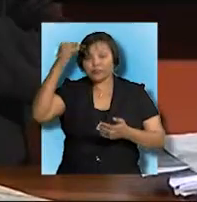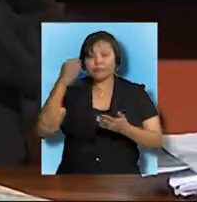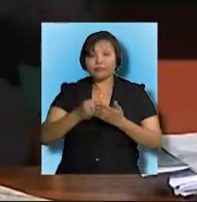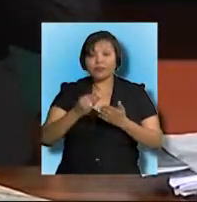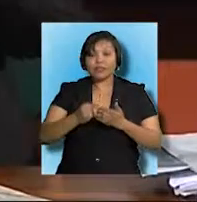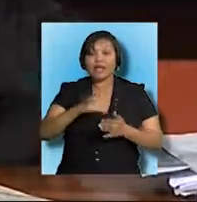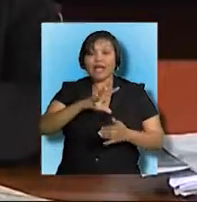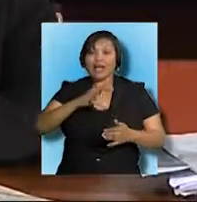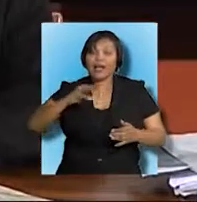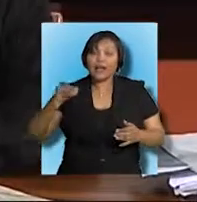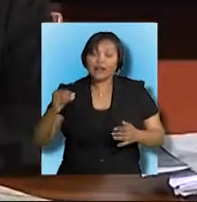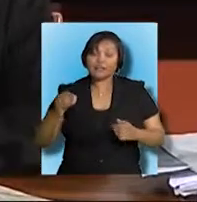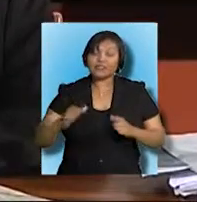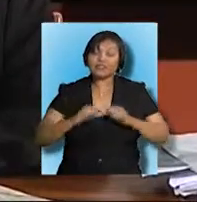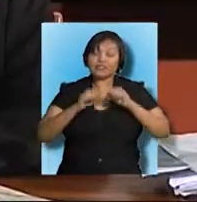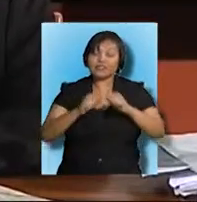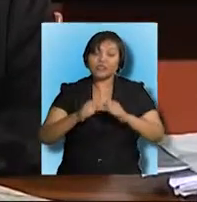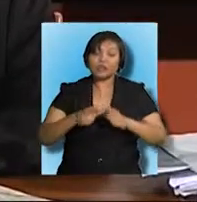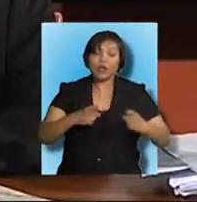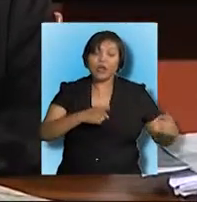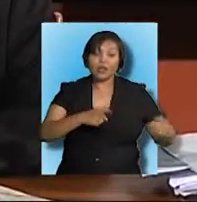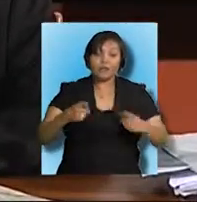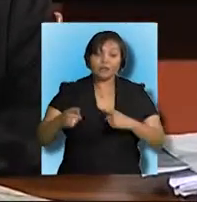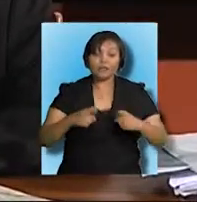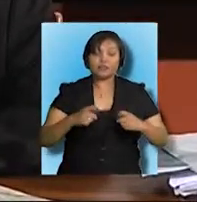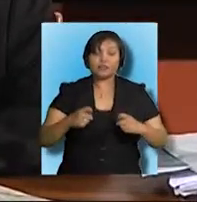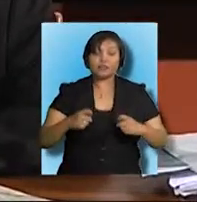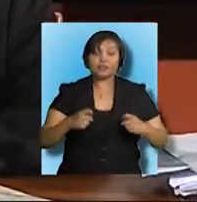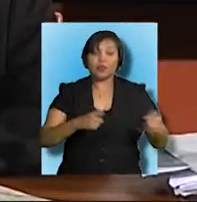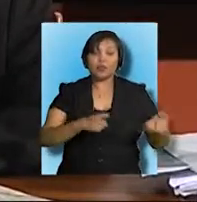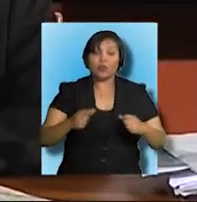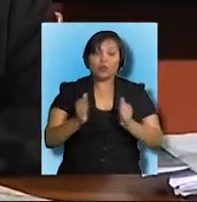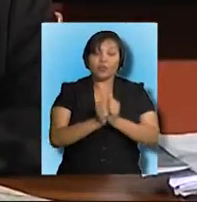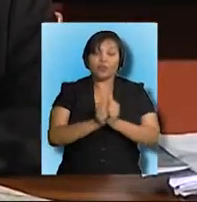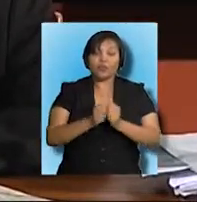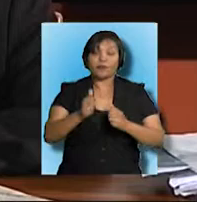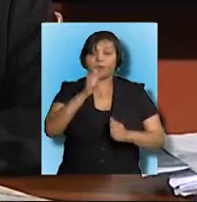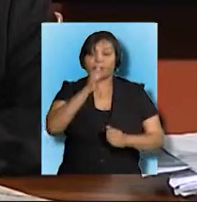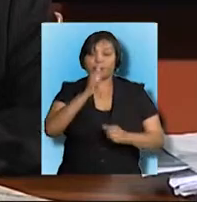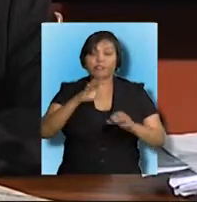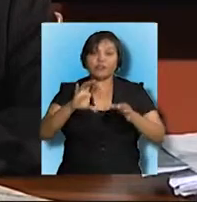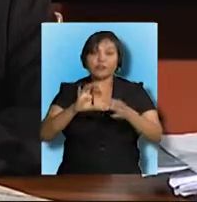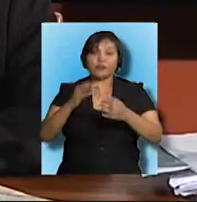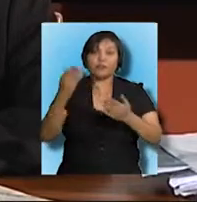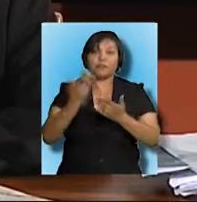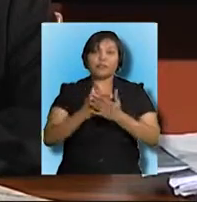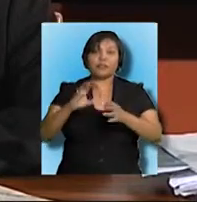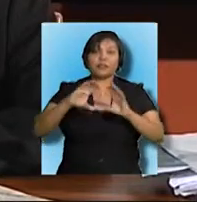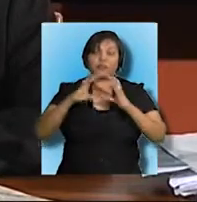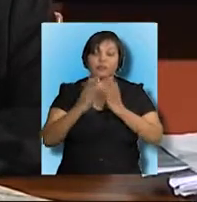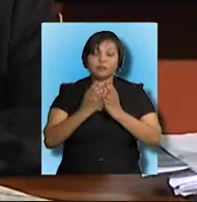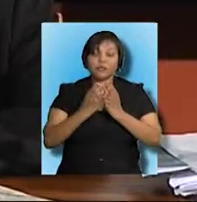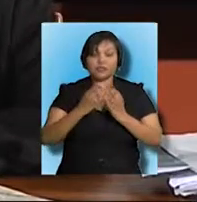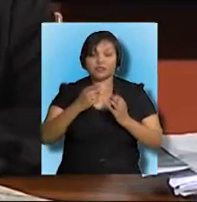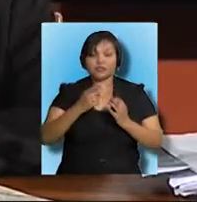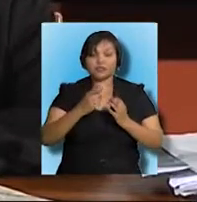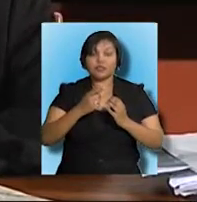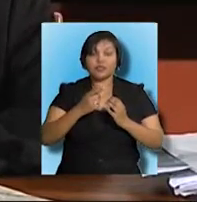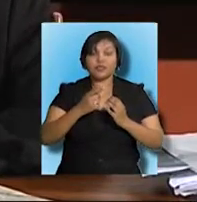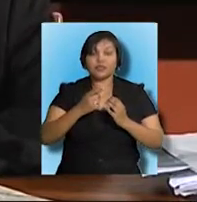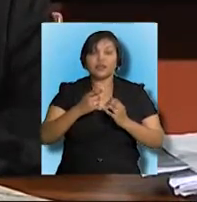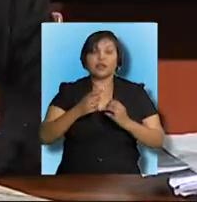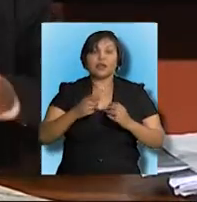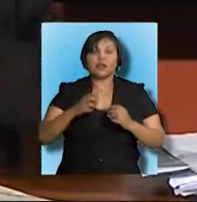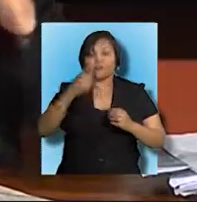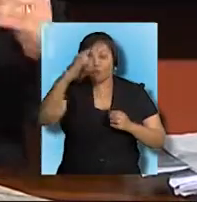saying, give the public something that the commercial players don't give them, and the commercial players don't give it to them because it costs too much to